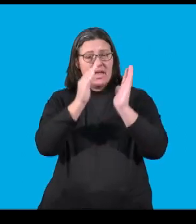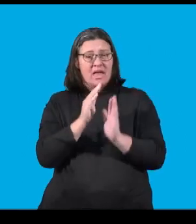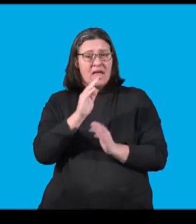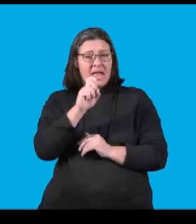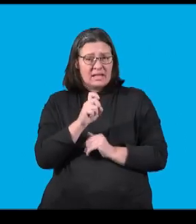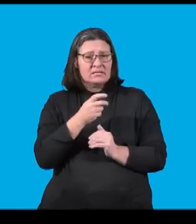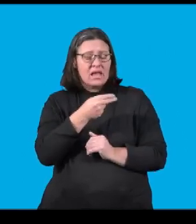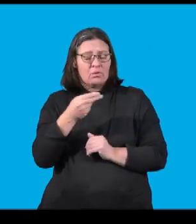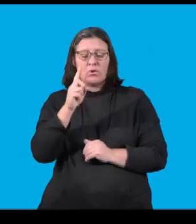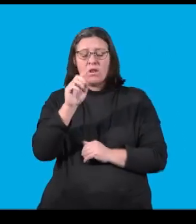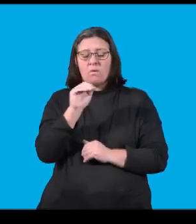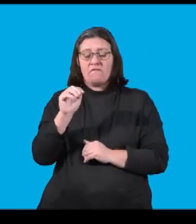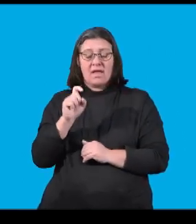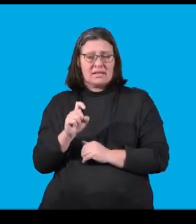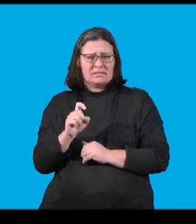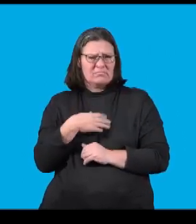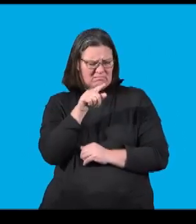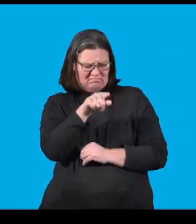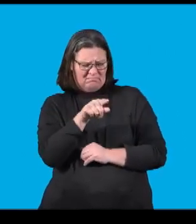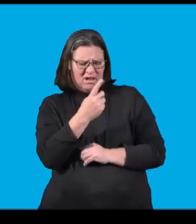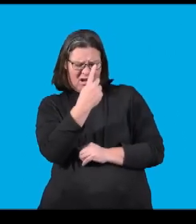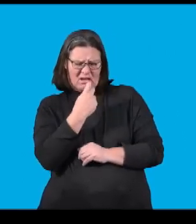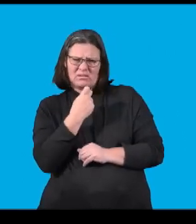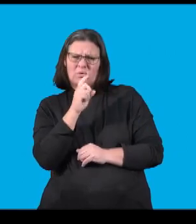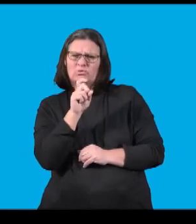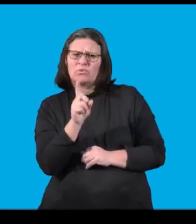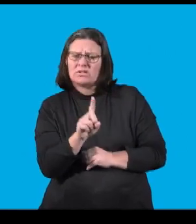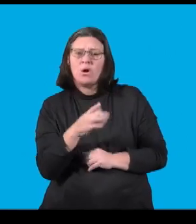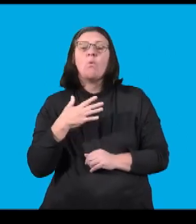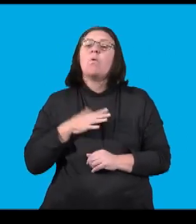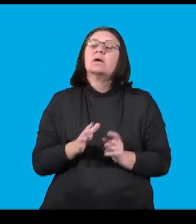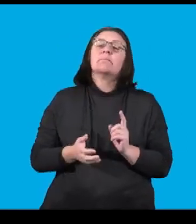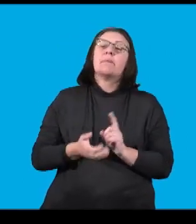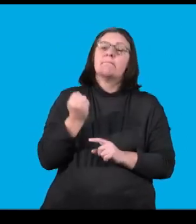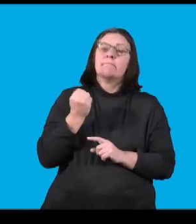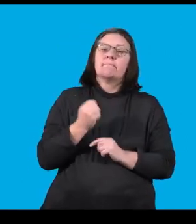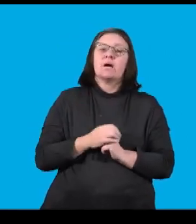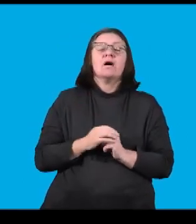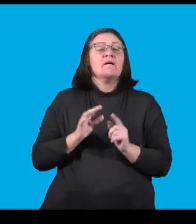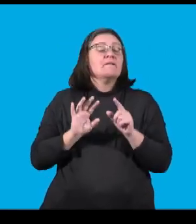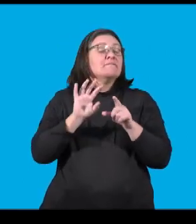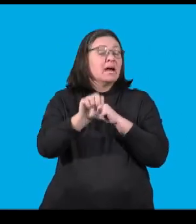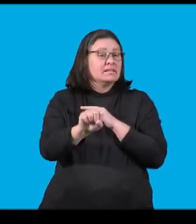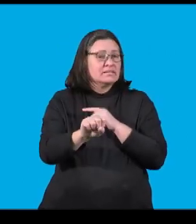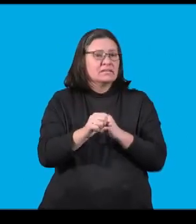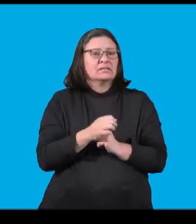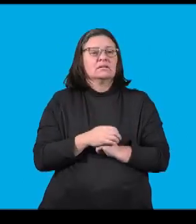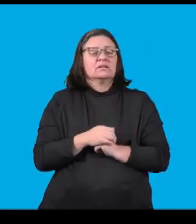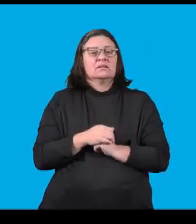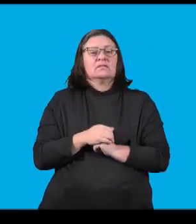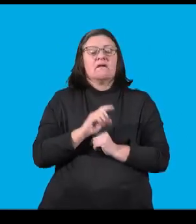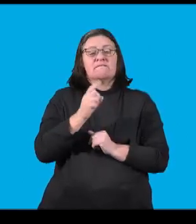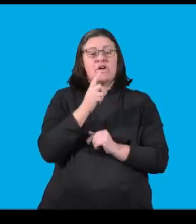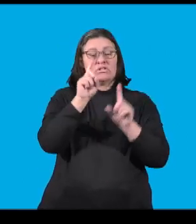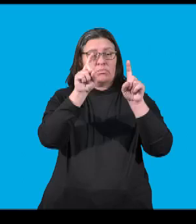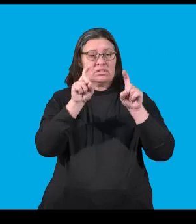1 over x. So let's understand what the question is asking. They want us to determine, which means find. We are using